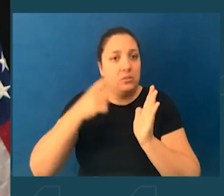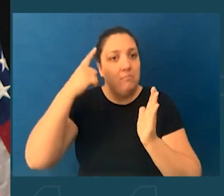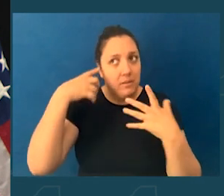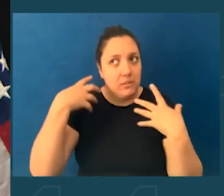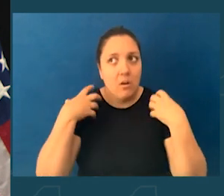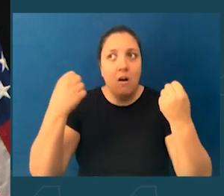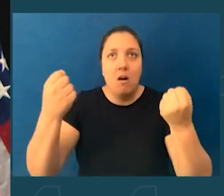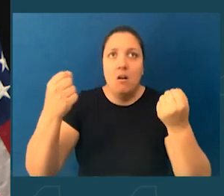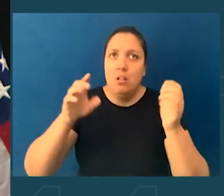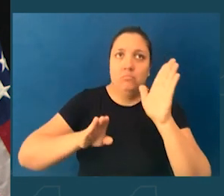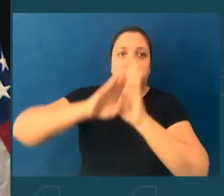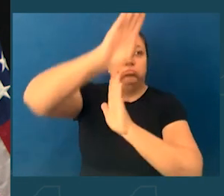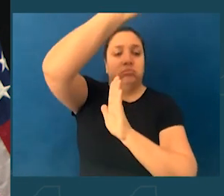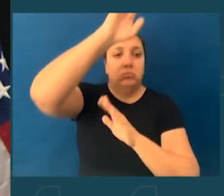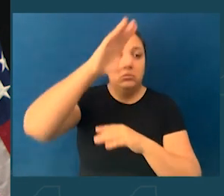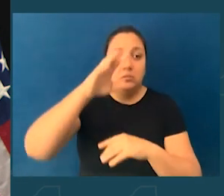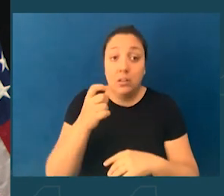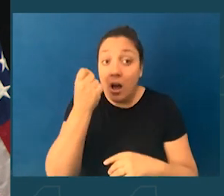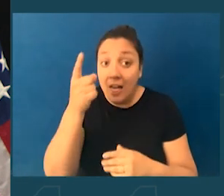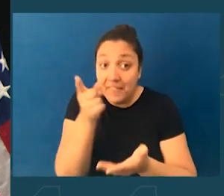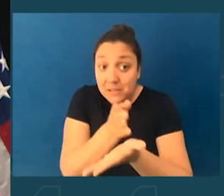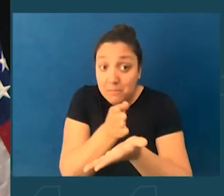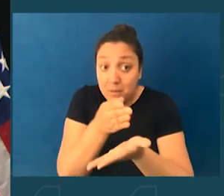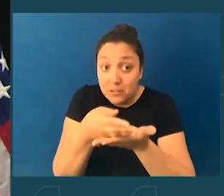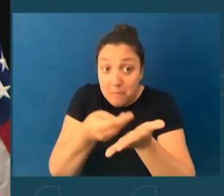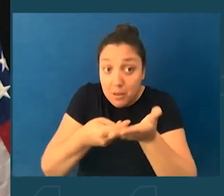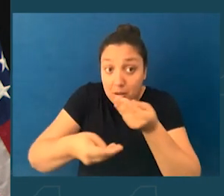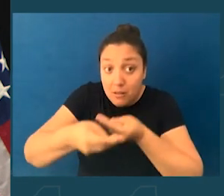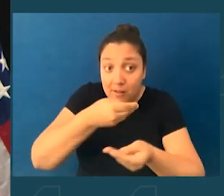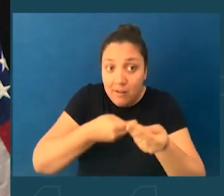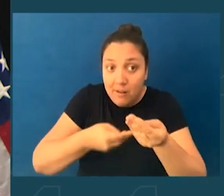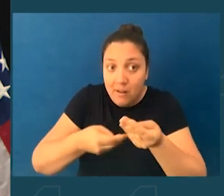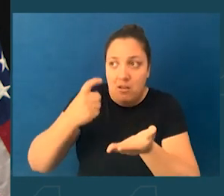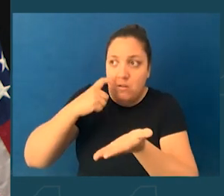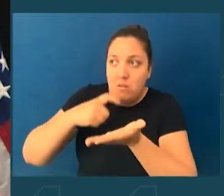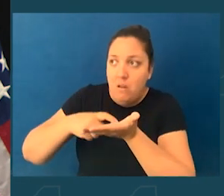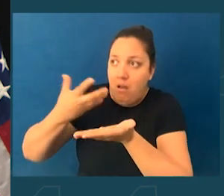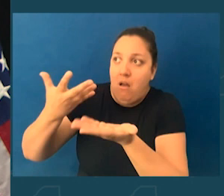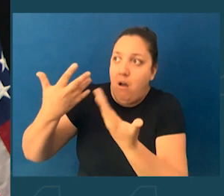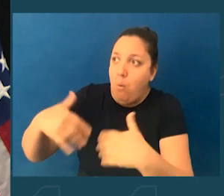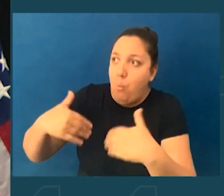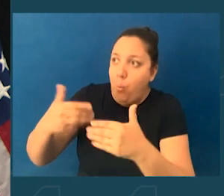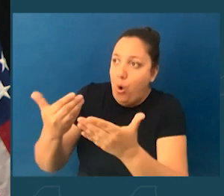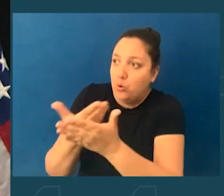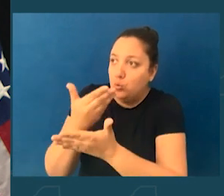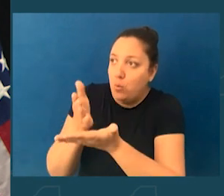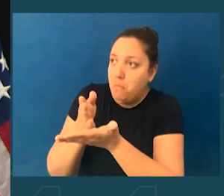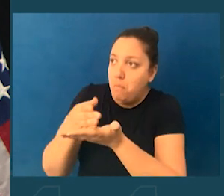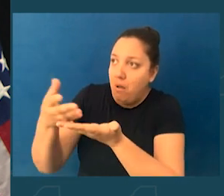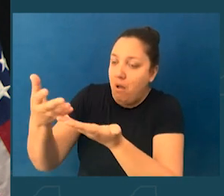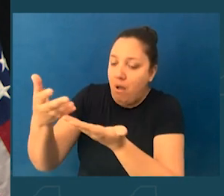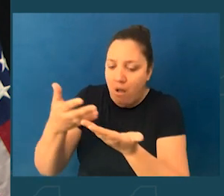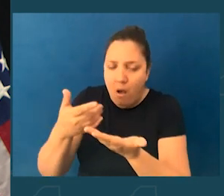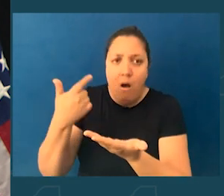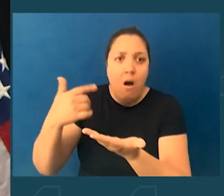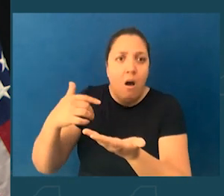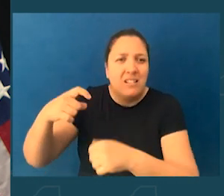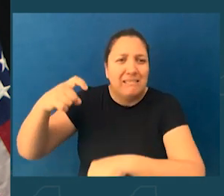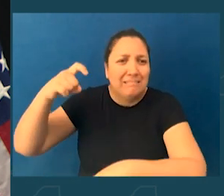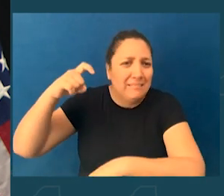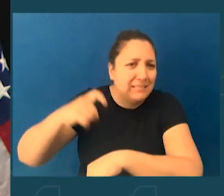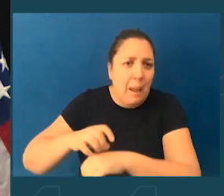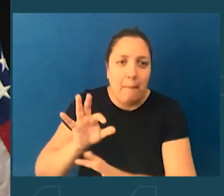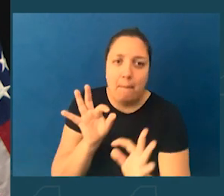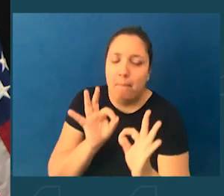for timely and welcome relief. NAMI Buffalo in Western New York, the regional affiliate of our nation's largest grassroots mental health